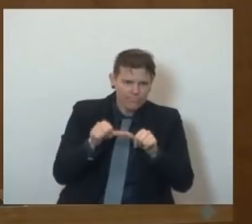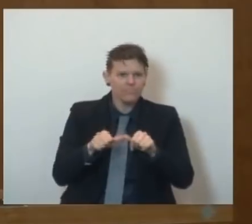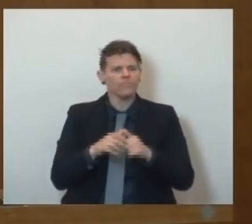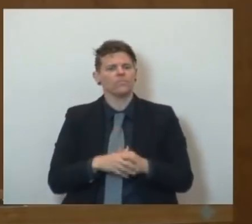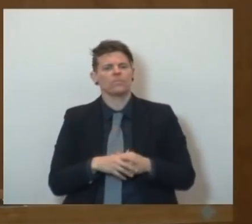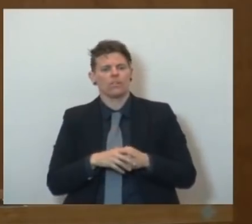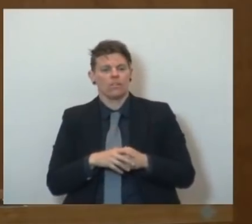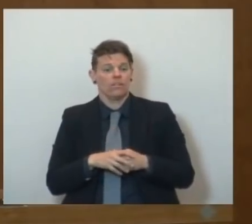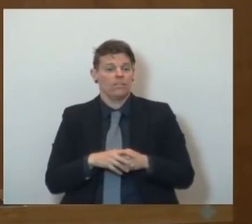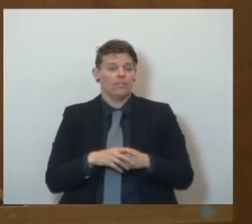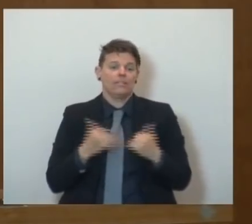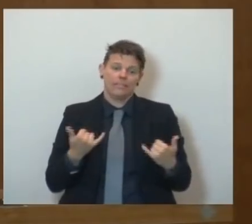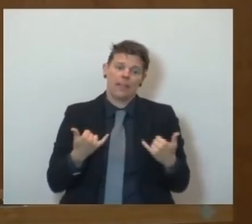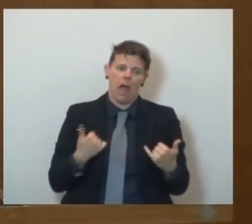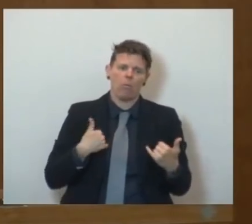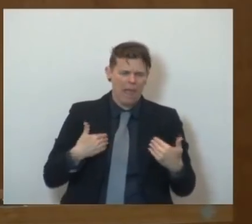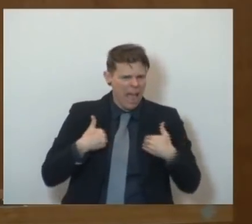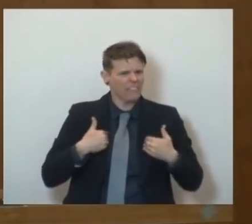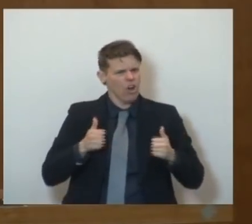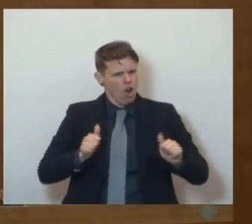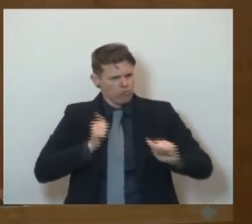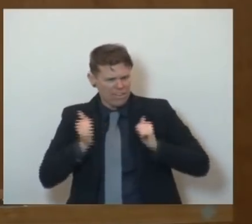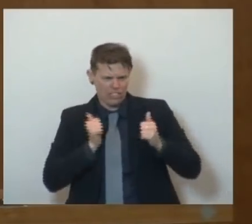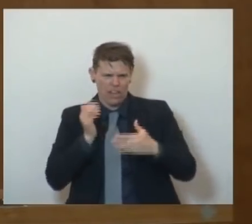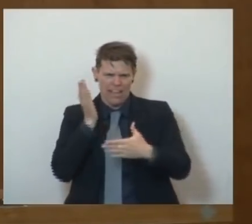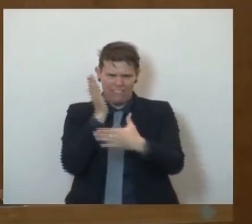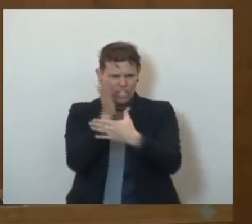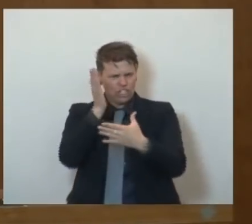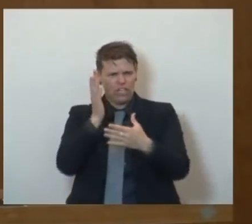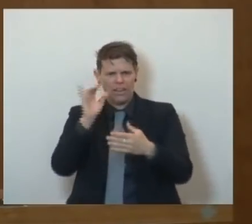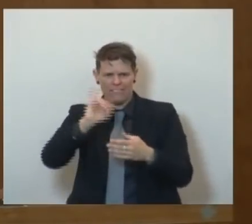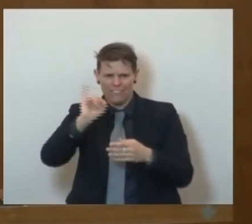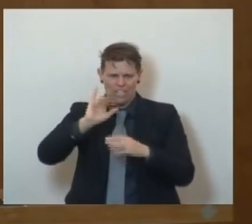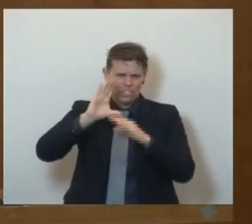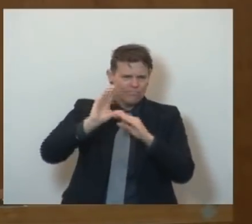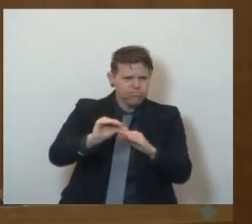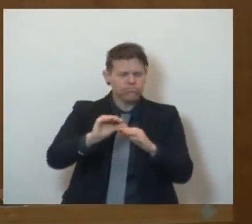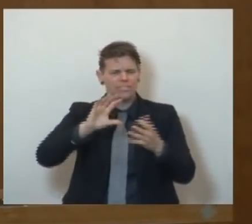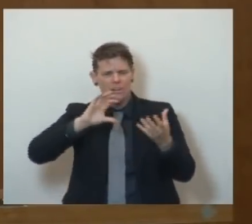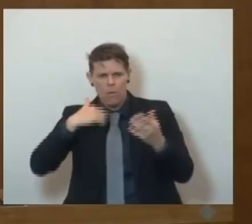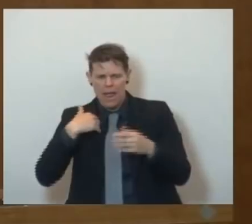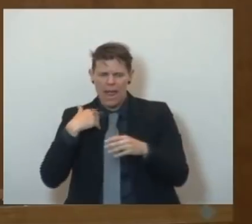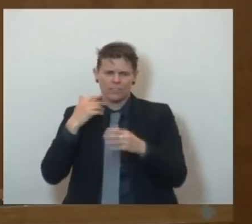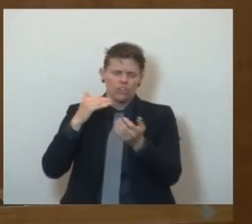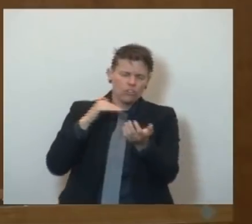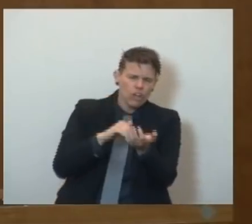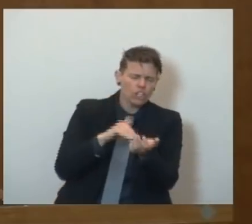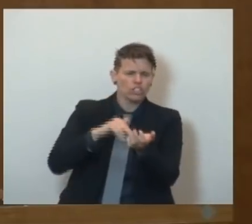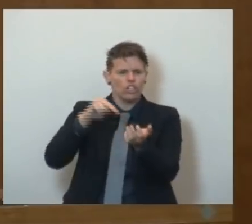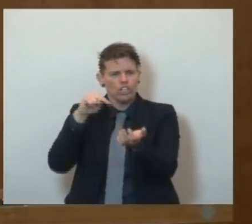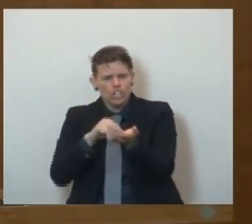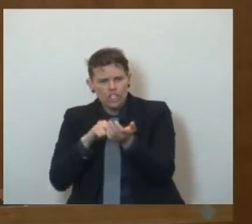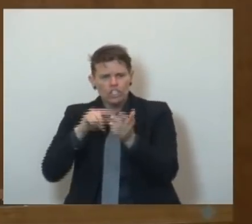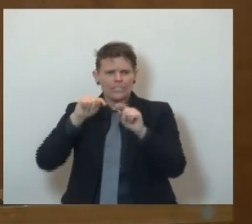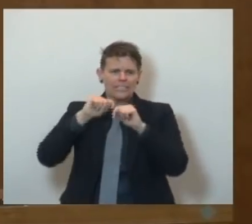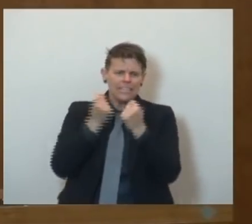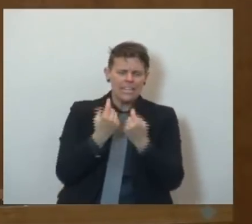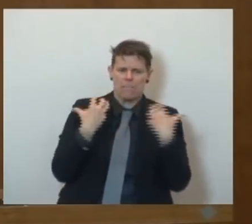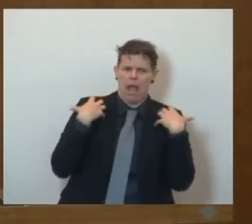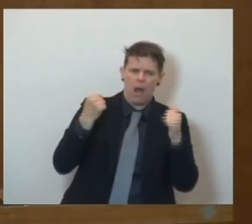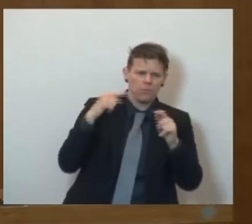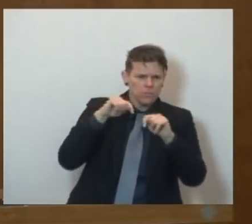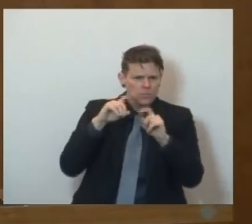interventions. We go in, the testing team, physician, nurses, and experts from the public health department go in and evaluate their ability